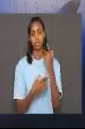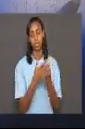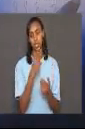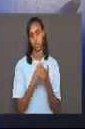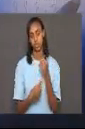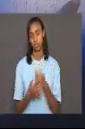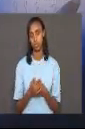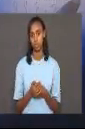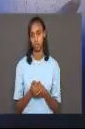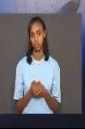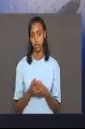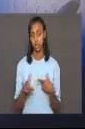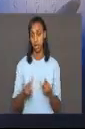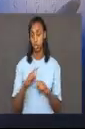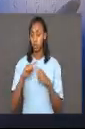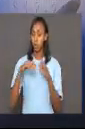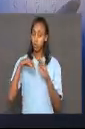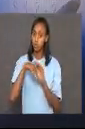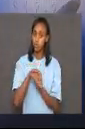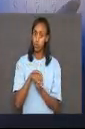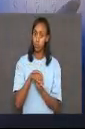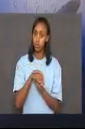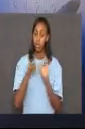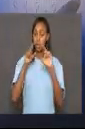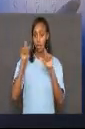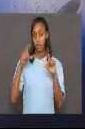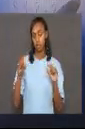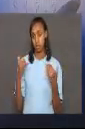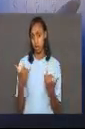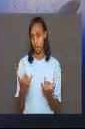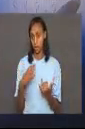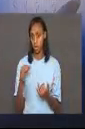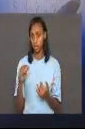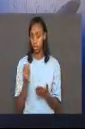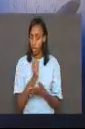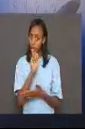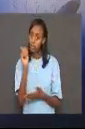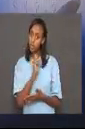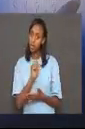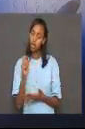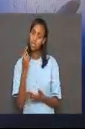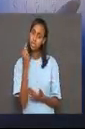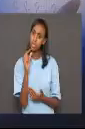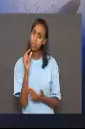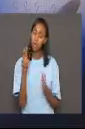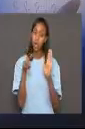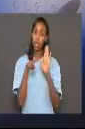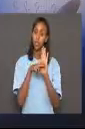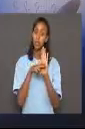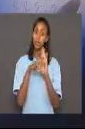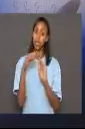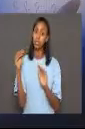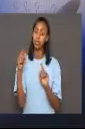discussions. Let us go through the text now and underline some of the